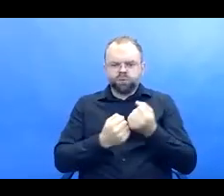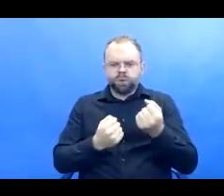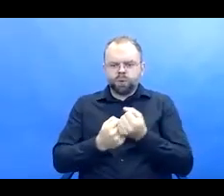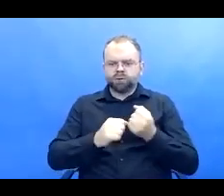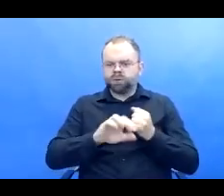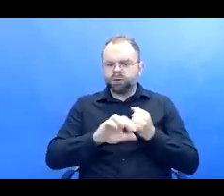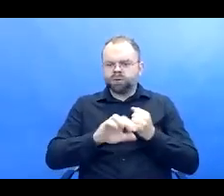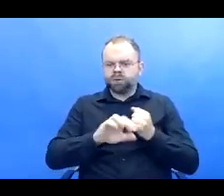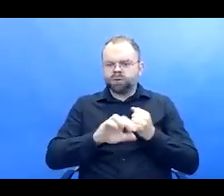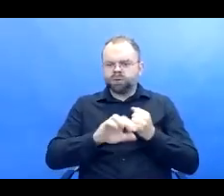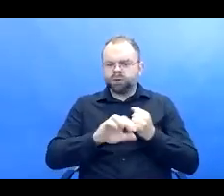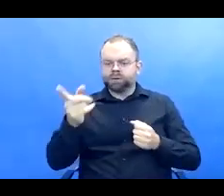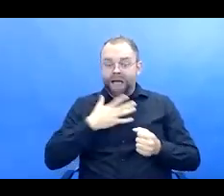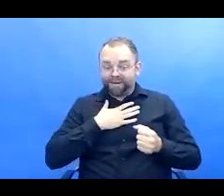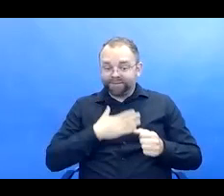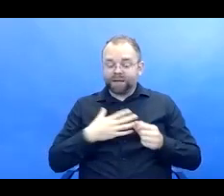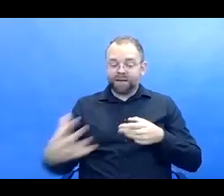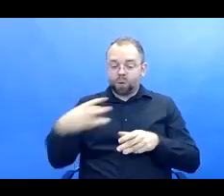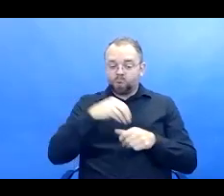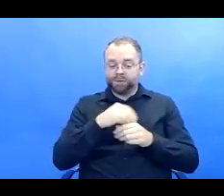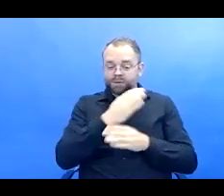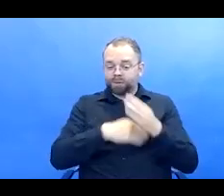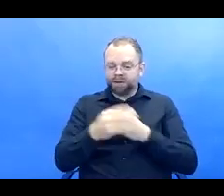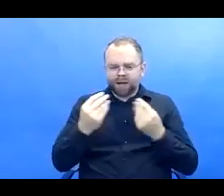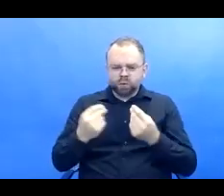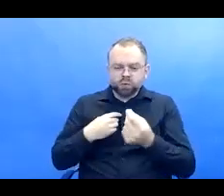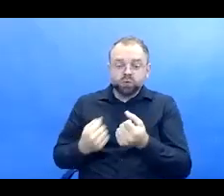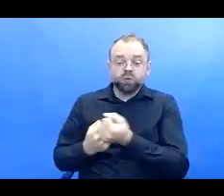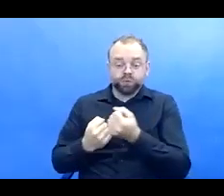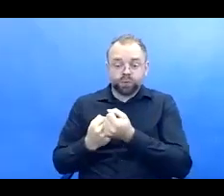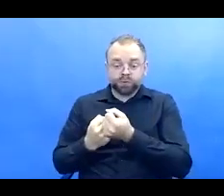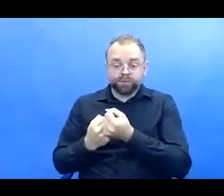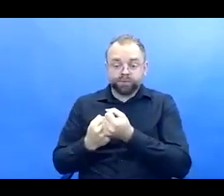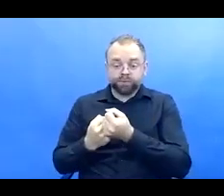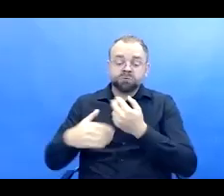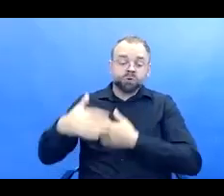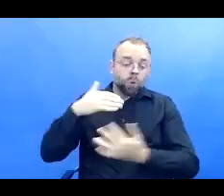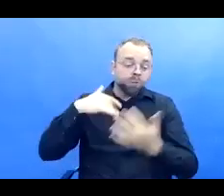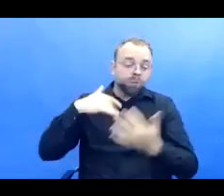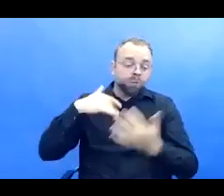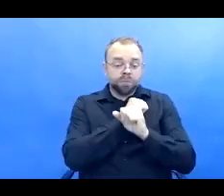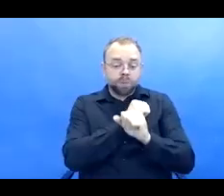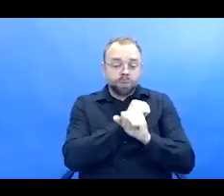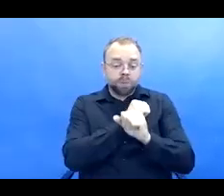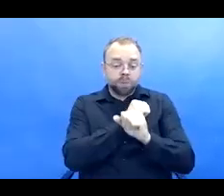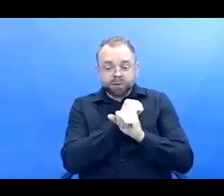but really the chance to look more deeply around COVID because it has the specific attention to sort